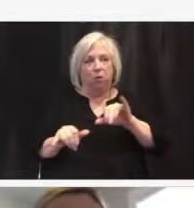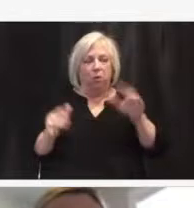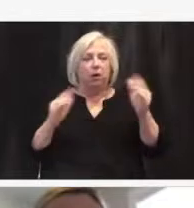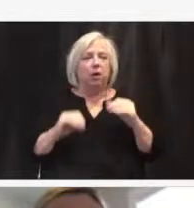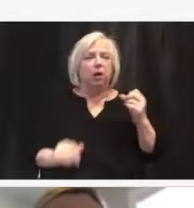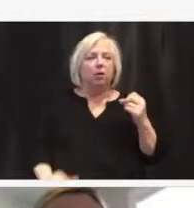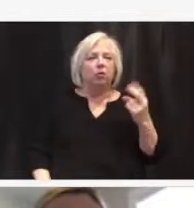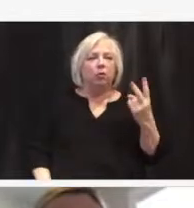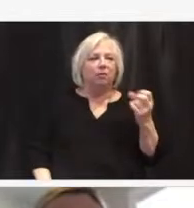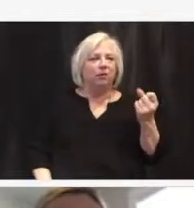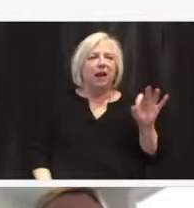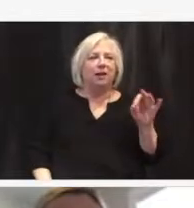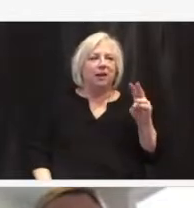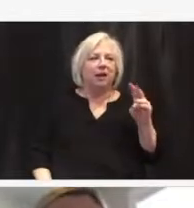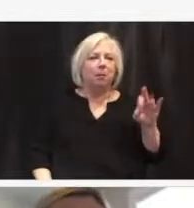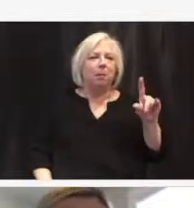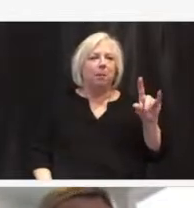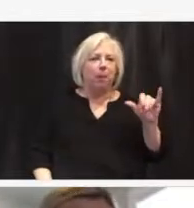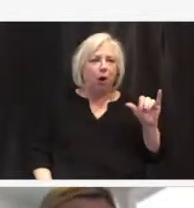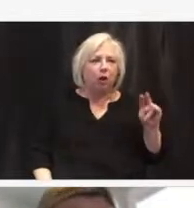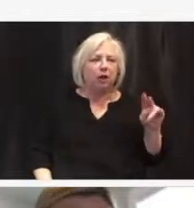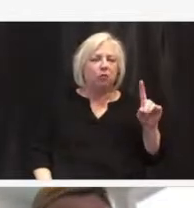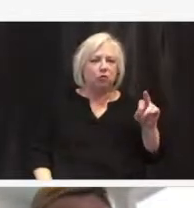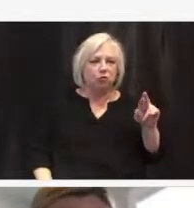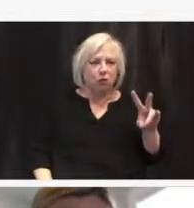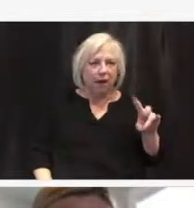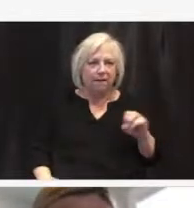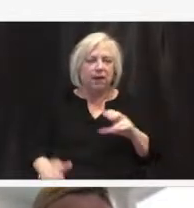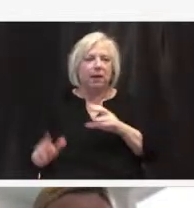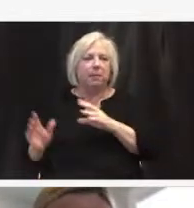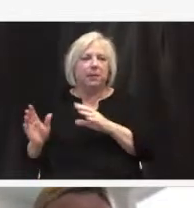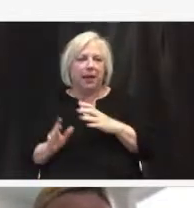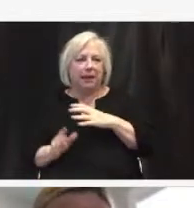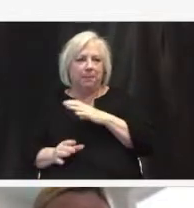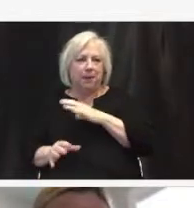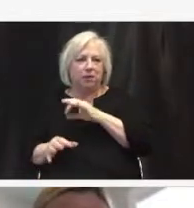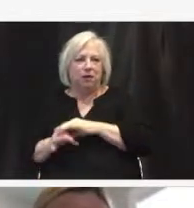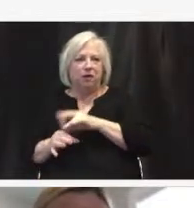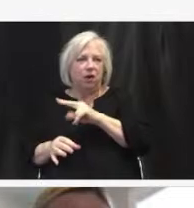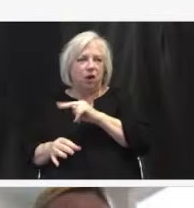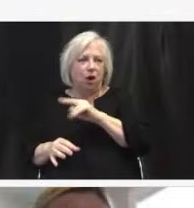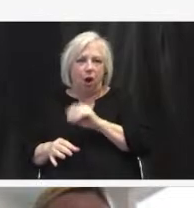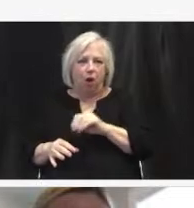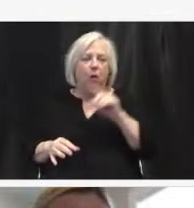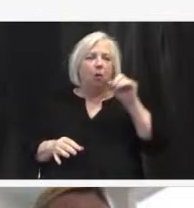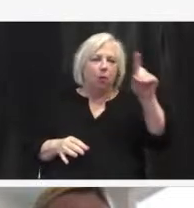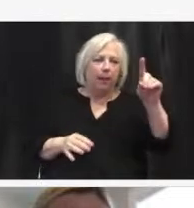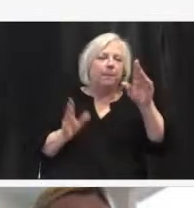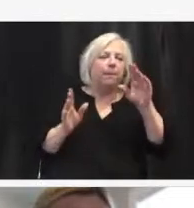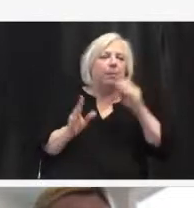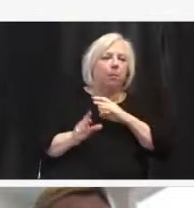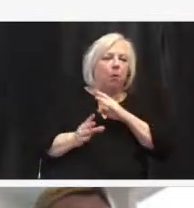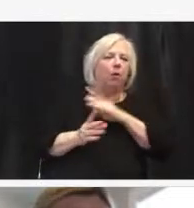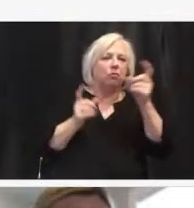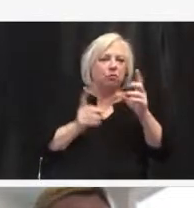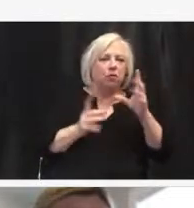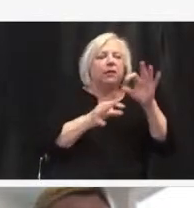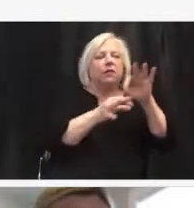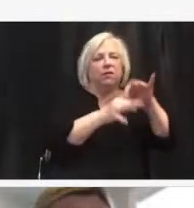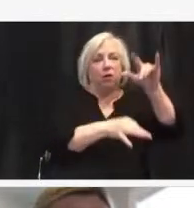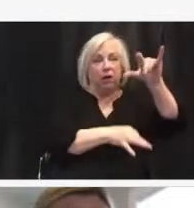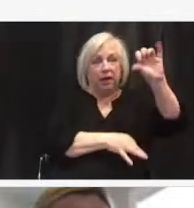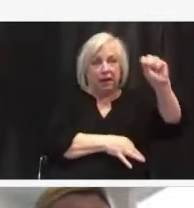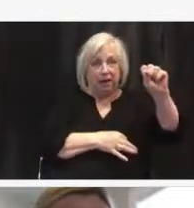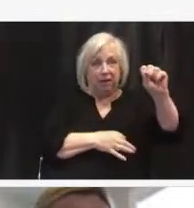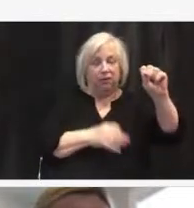1219 Marlin Drive, Planning Commission voted no, and the Board of Directors overturned that decision, and they approved that